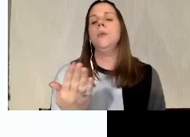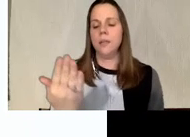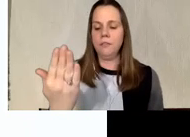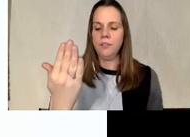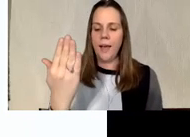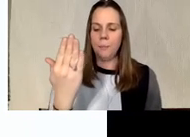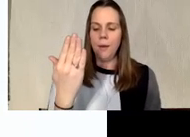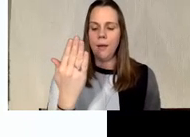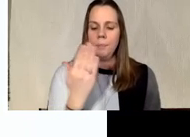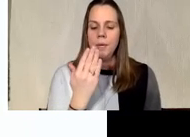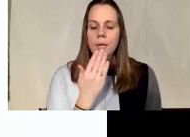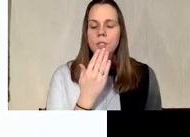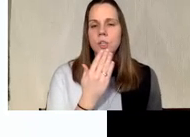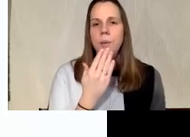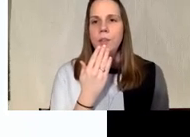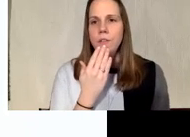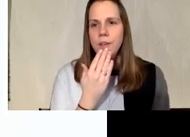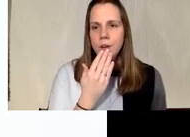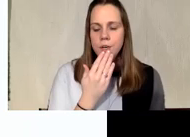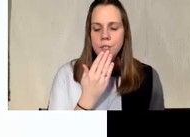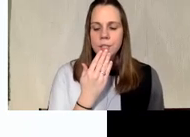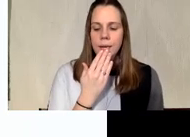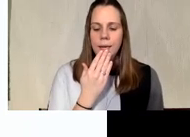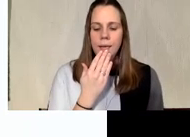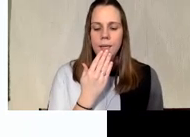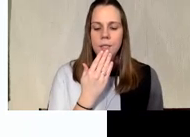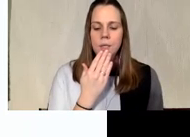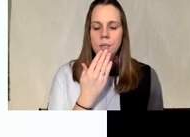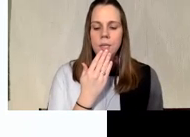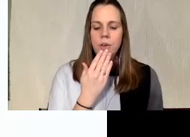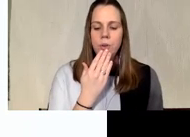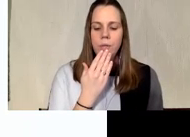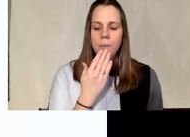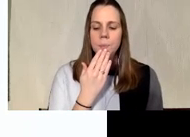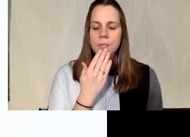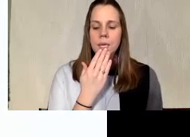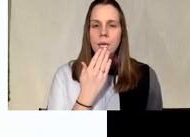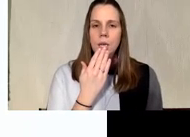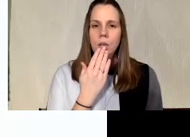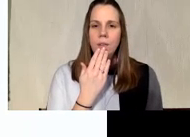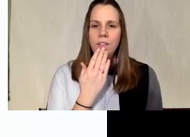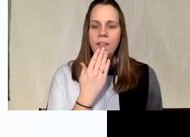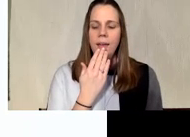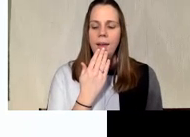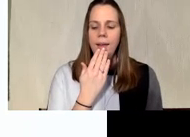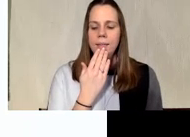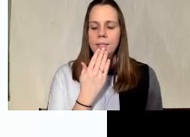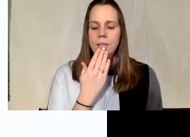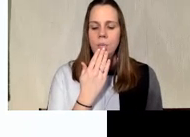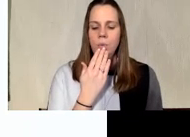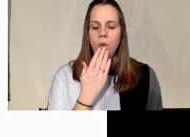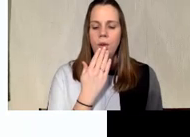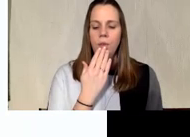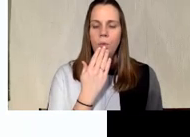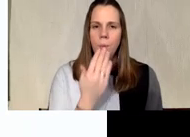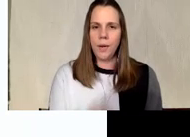Thank you is a flat palm, starting with your fingers near your lips. You'll have a flat hand and